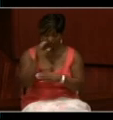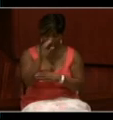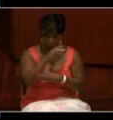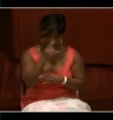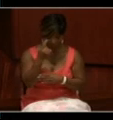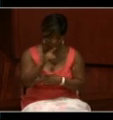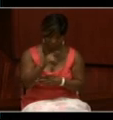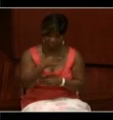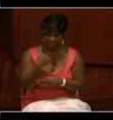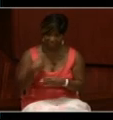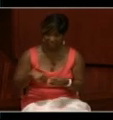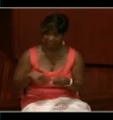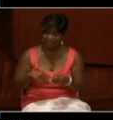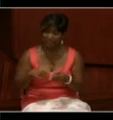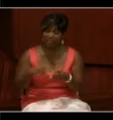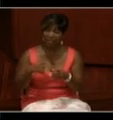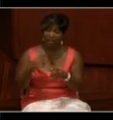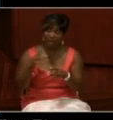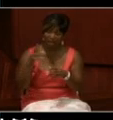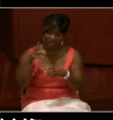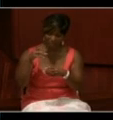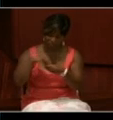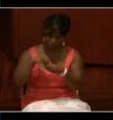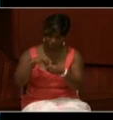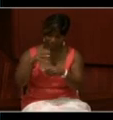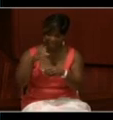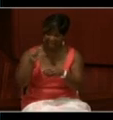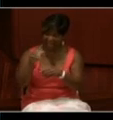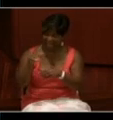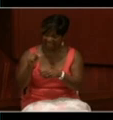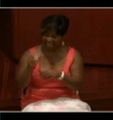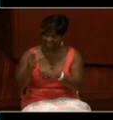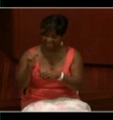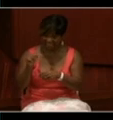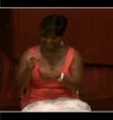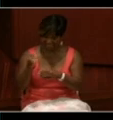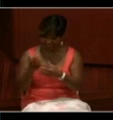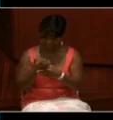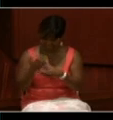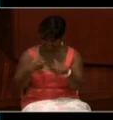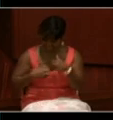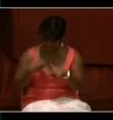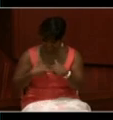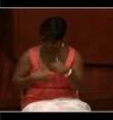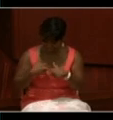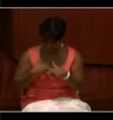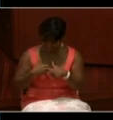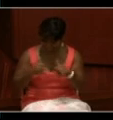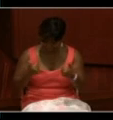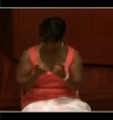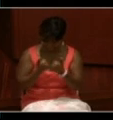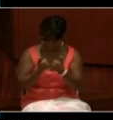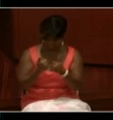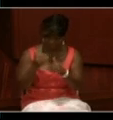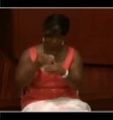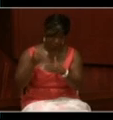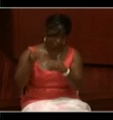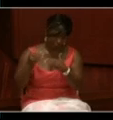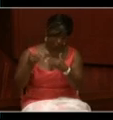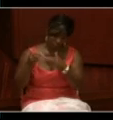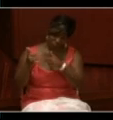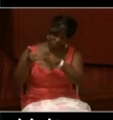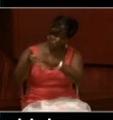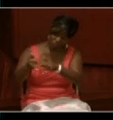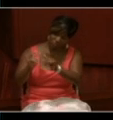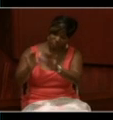a Chinese Exclusion Act case file may be difficult and challenging, the rewards can be great, as these